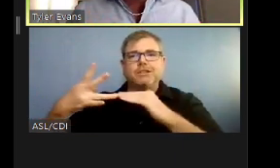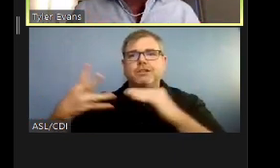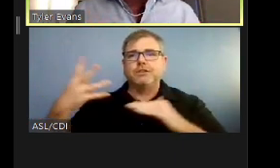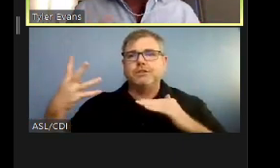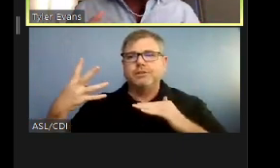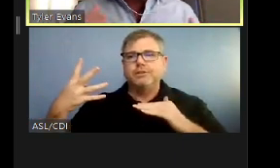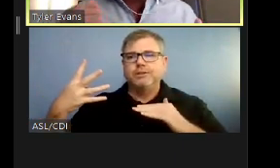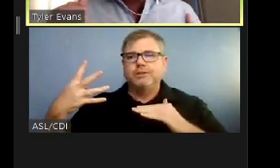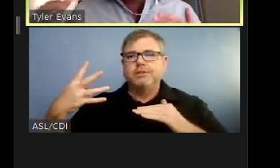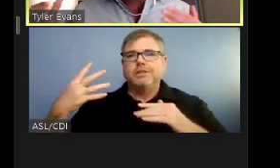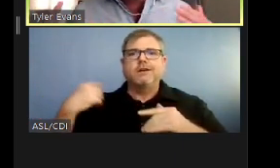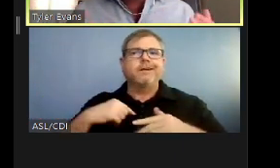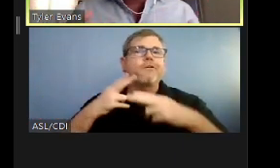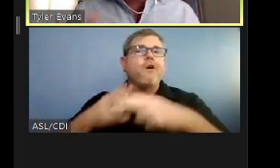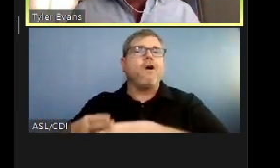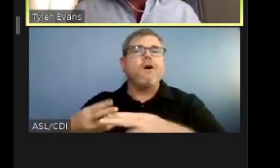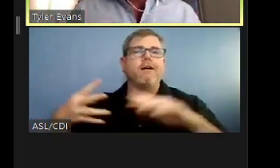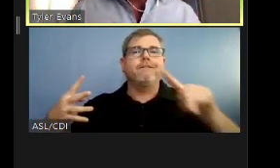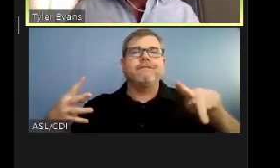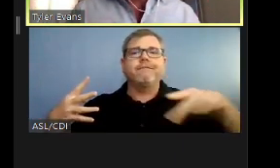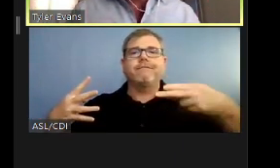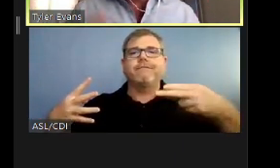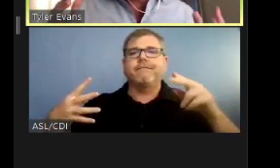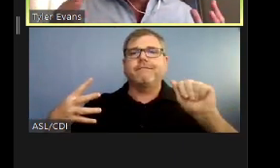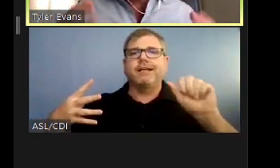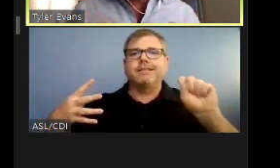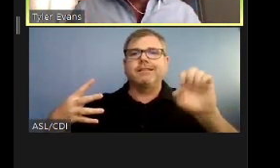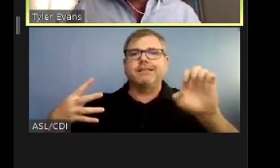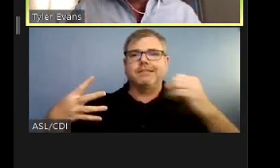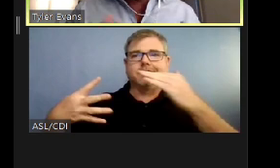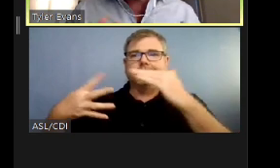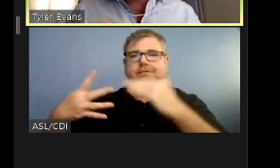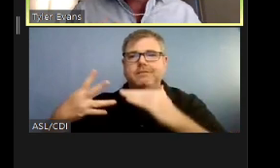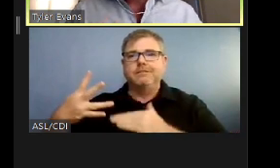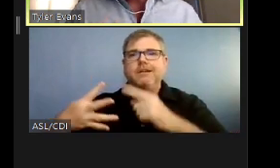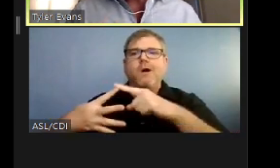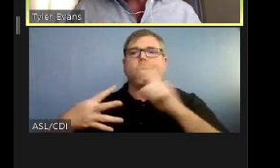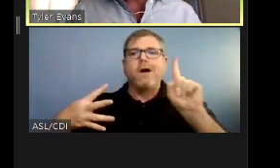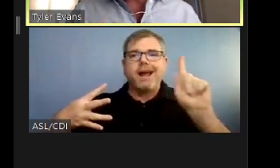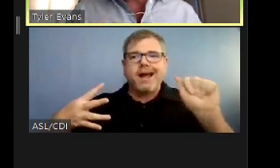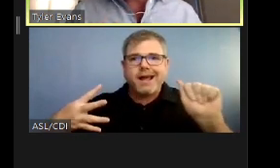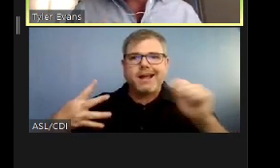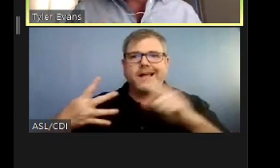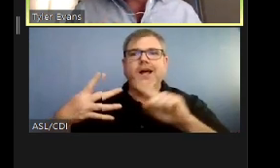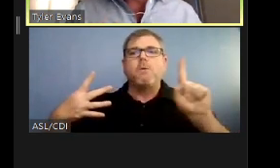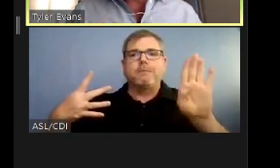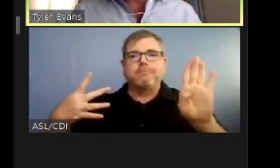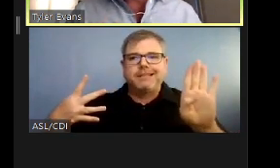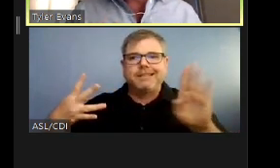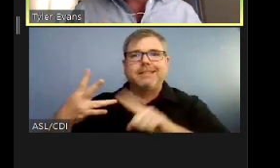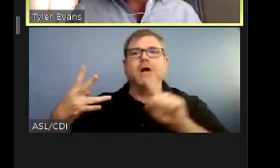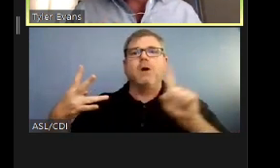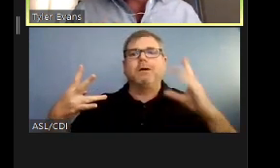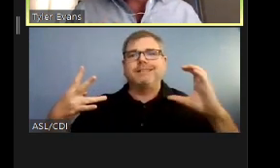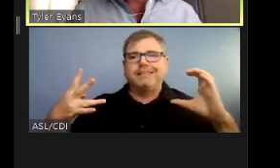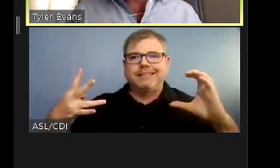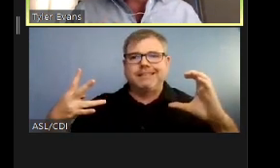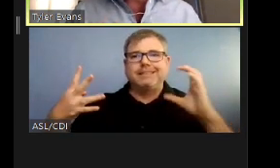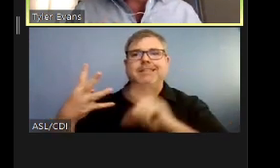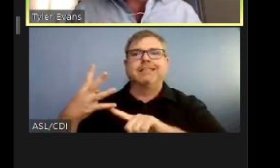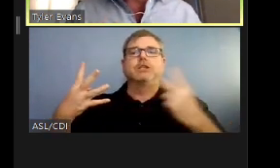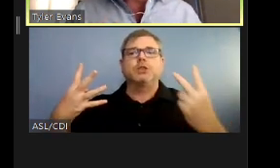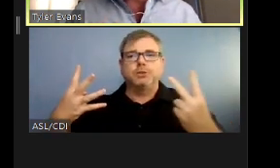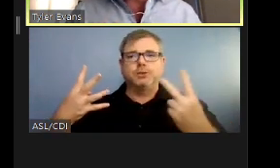these different sort of phases, 1A, 1B, 1C, tiers and levels. But it